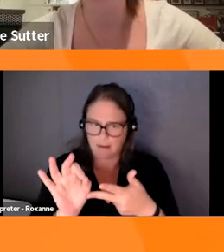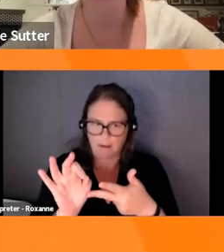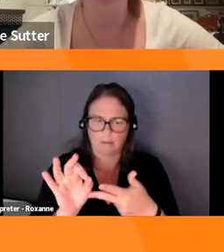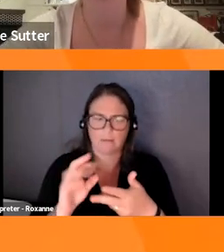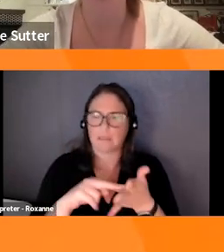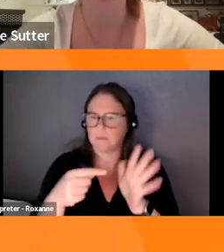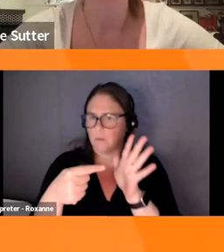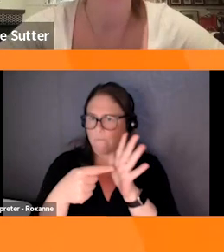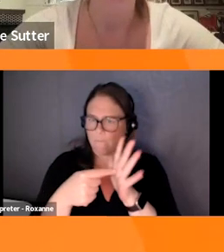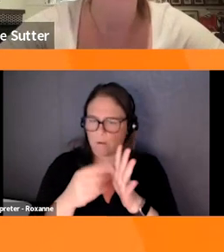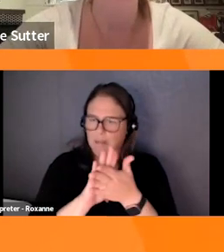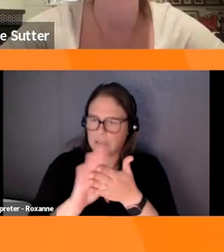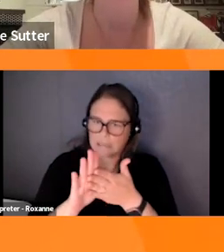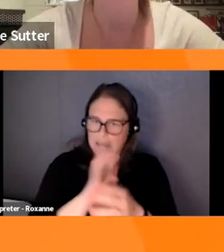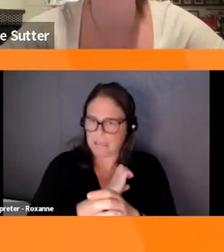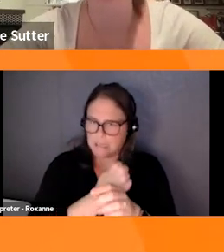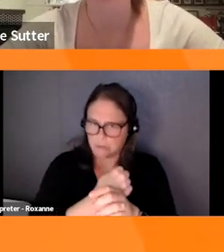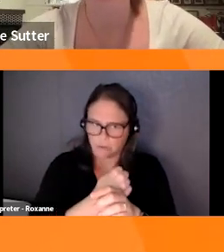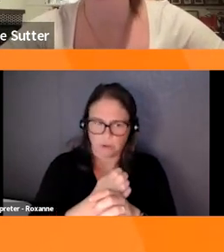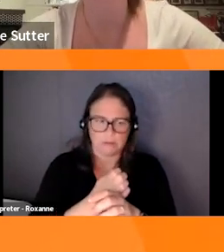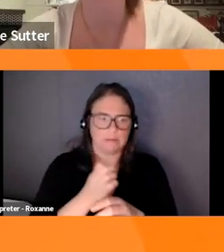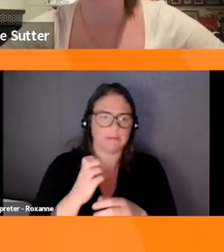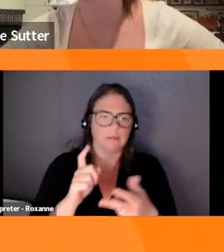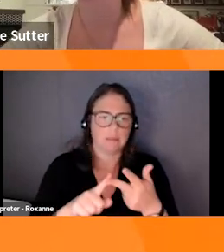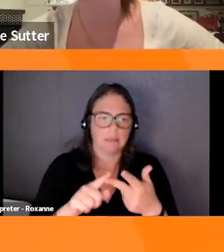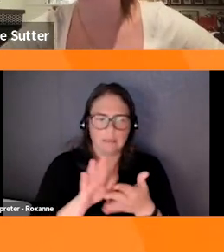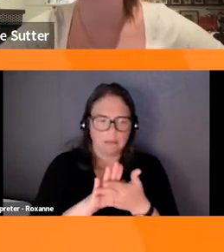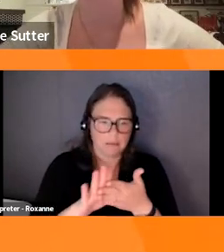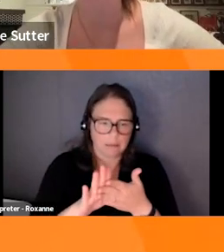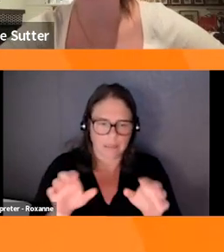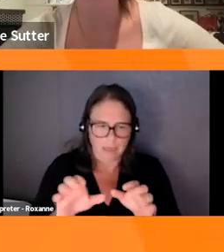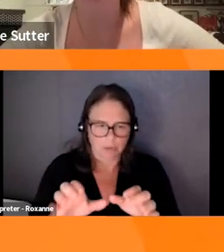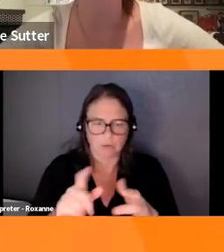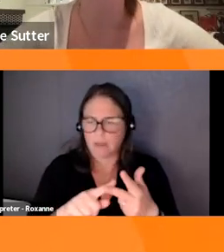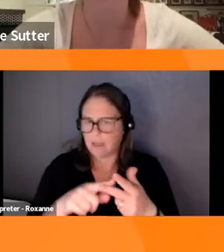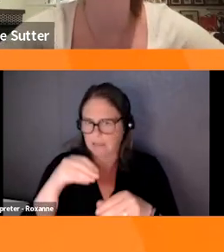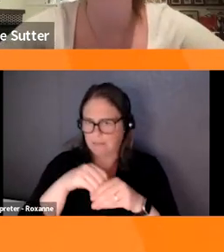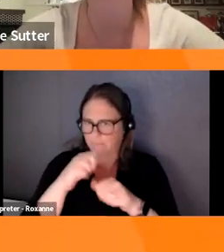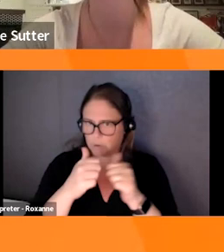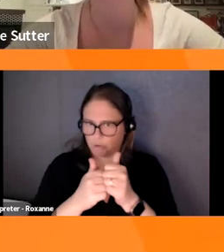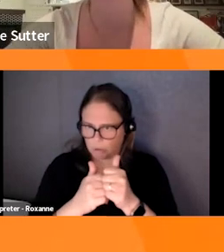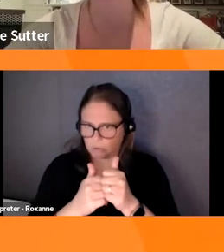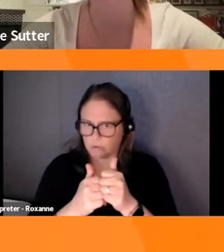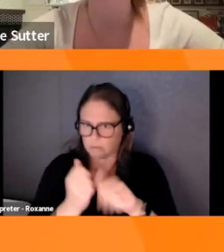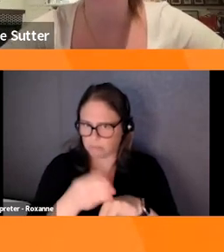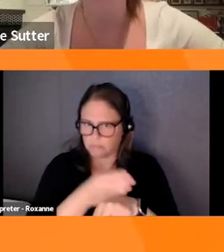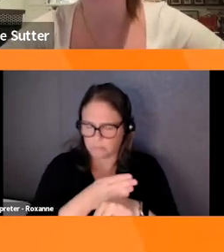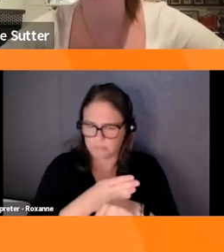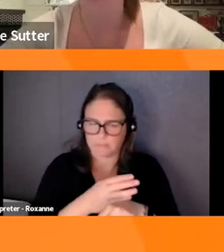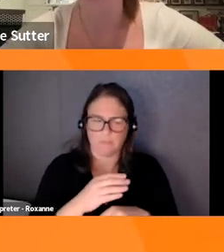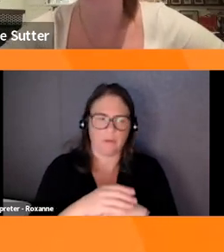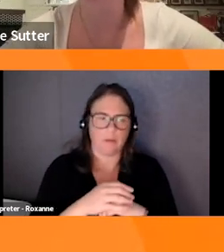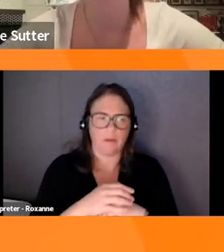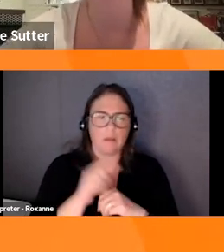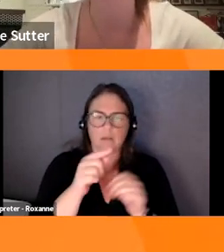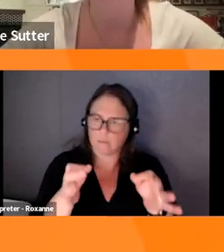energy, climate action, and industry innovation and infrastructure. And then for each, they've determined a goal as well as